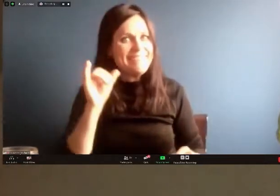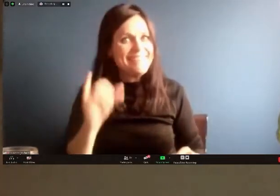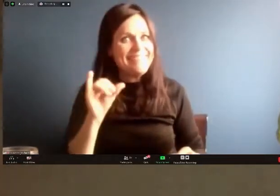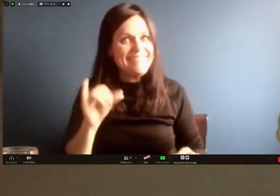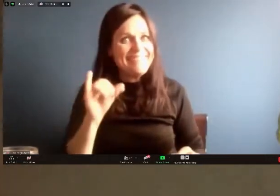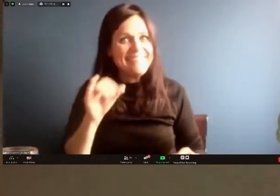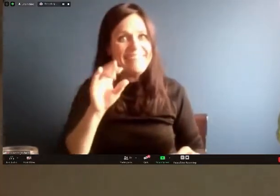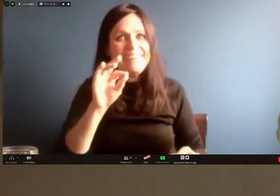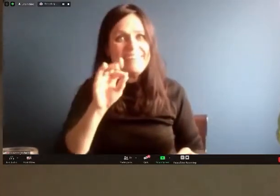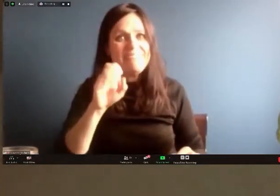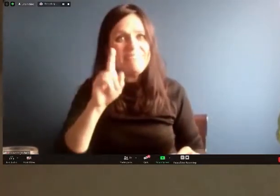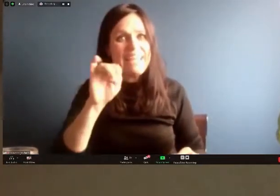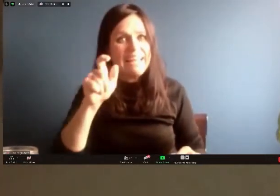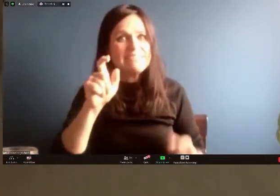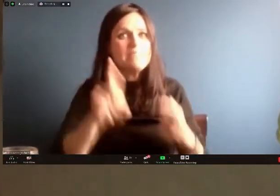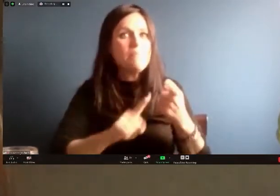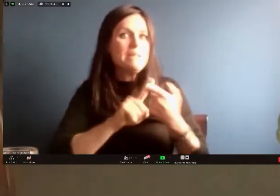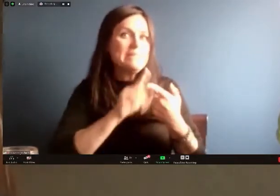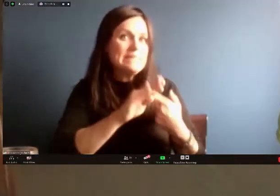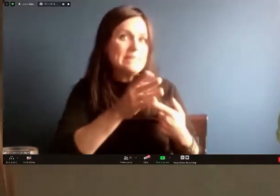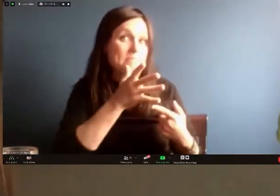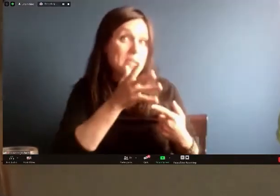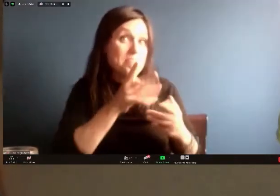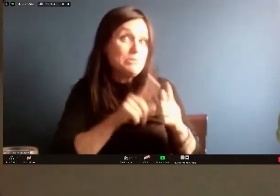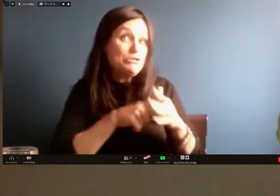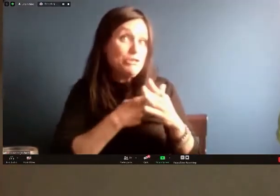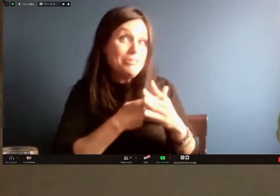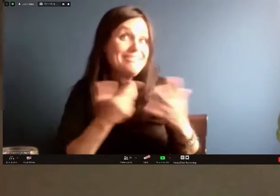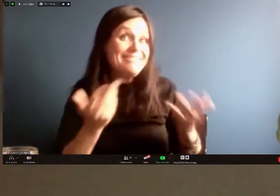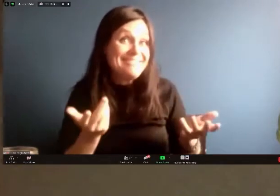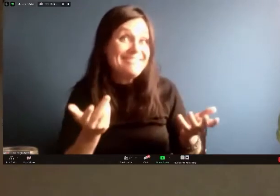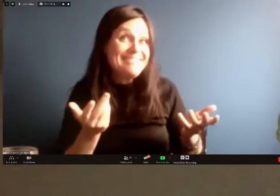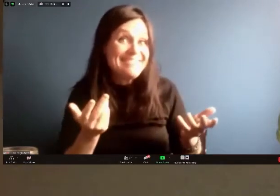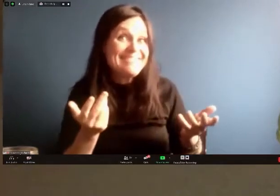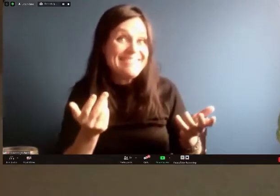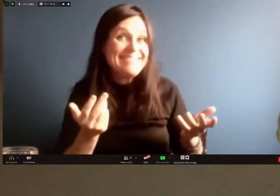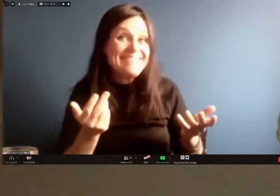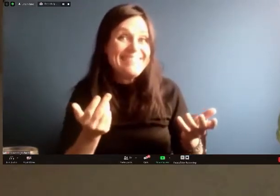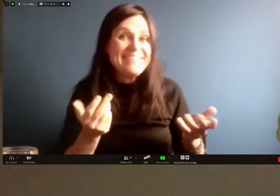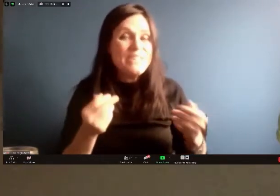and his mom began. So